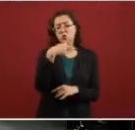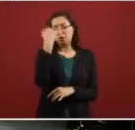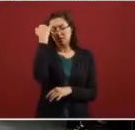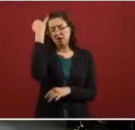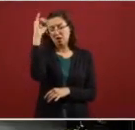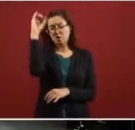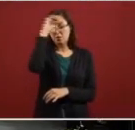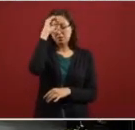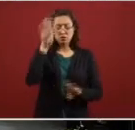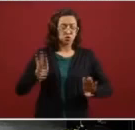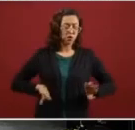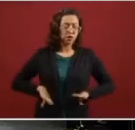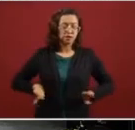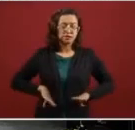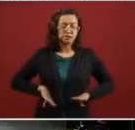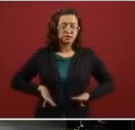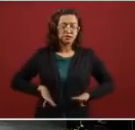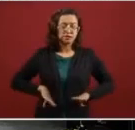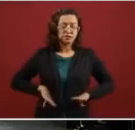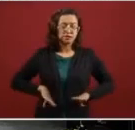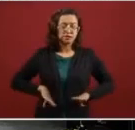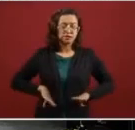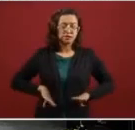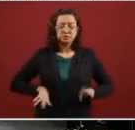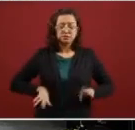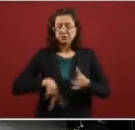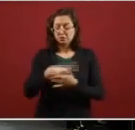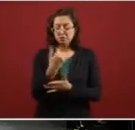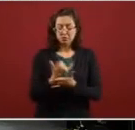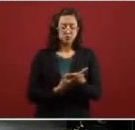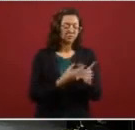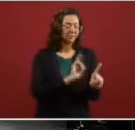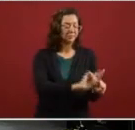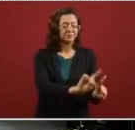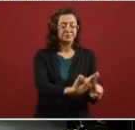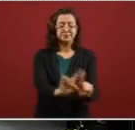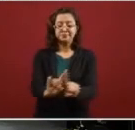Sus proyectos. His projects.